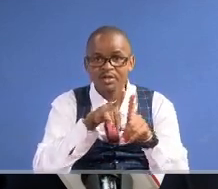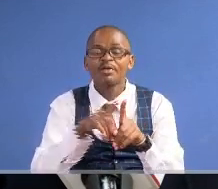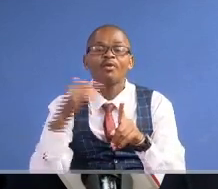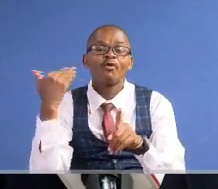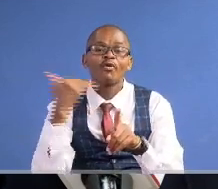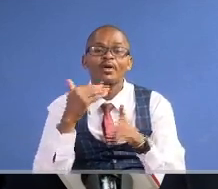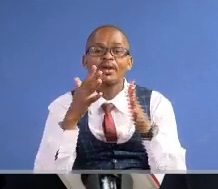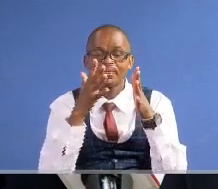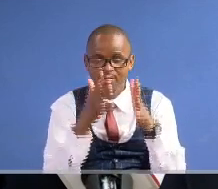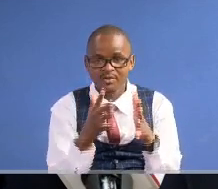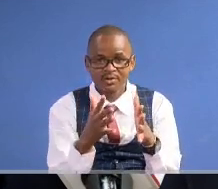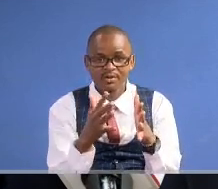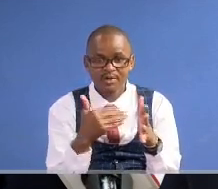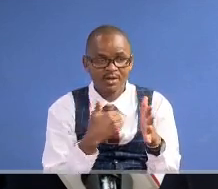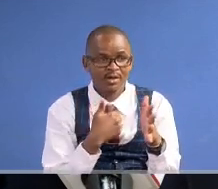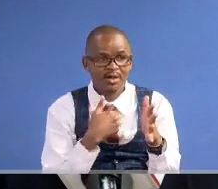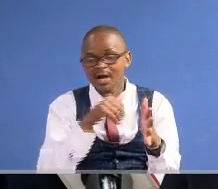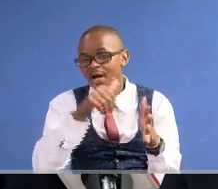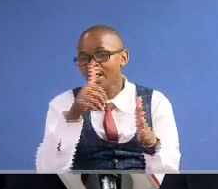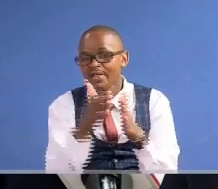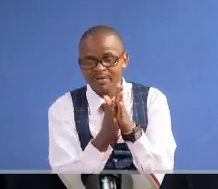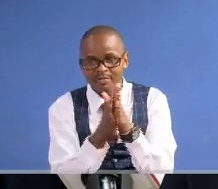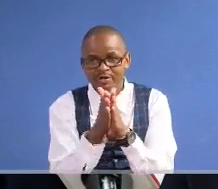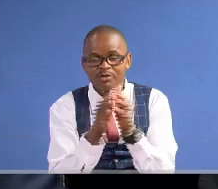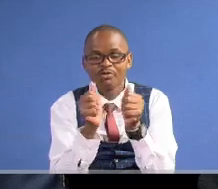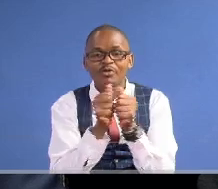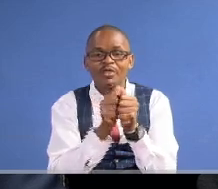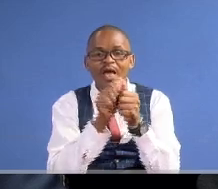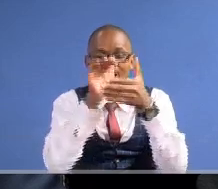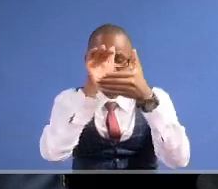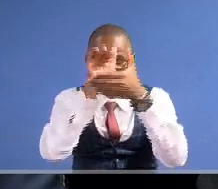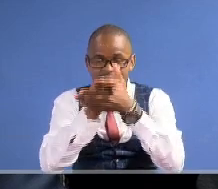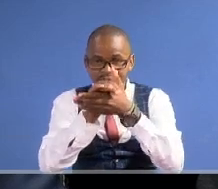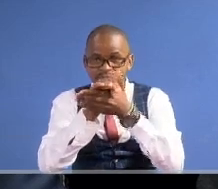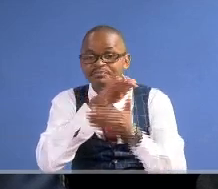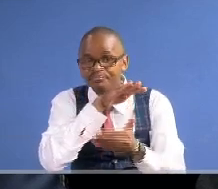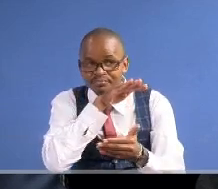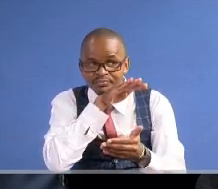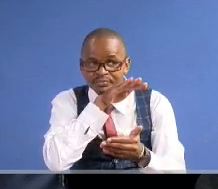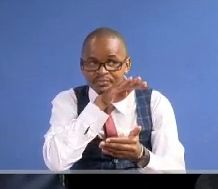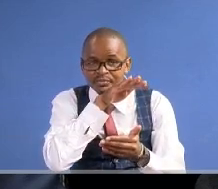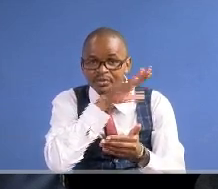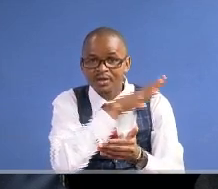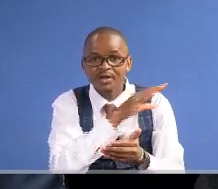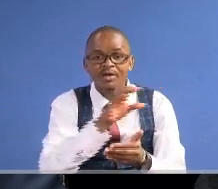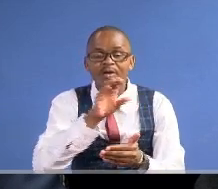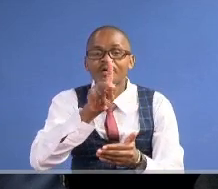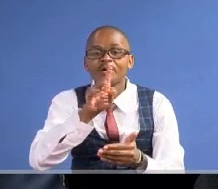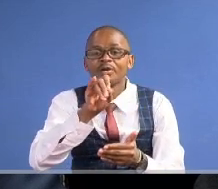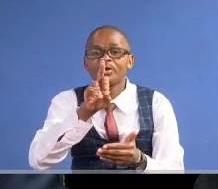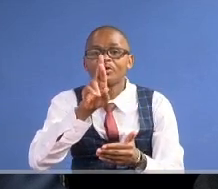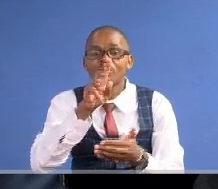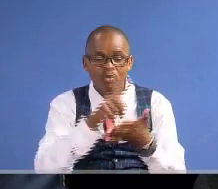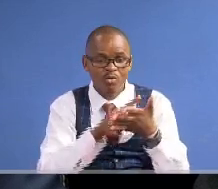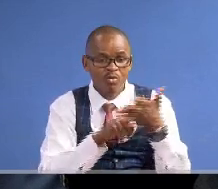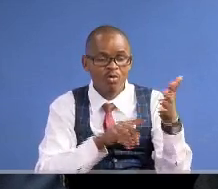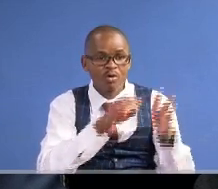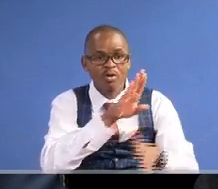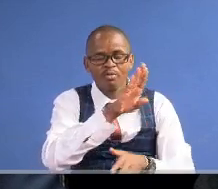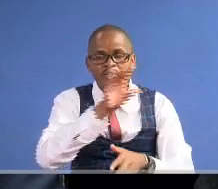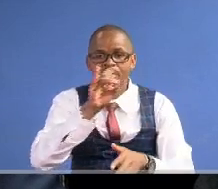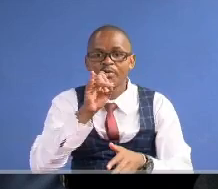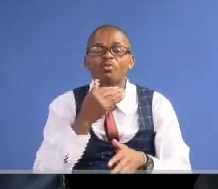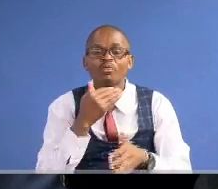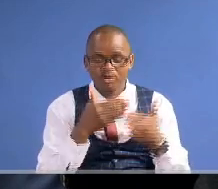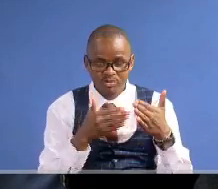goons had other motives with the handshake. Odinga and ODM in Kibra was exactly what the BBI sought